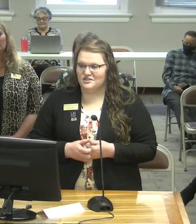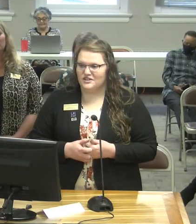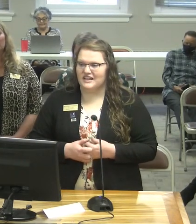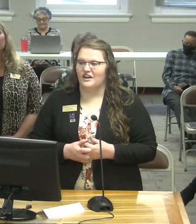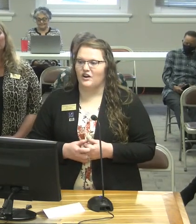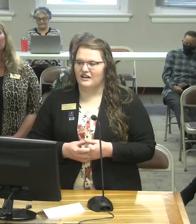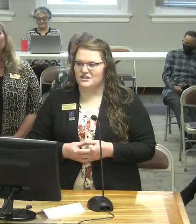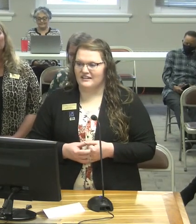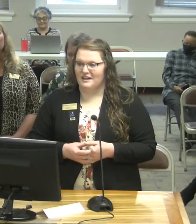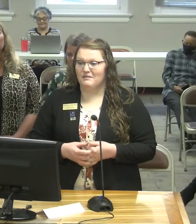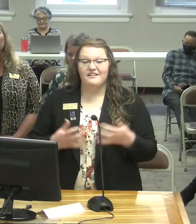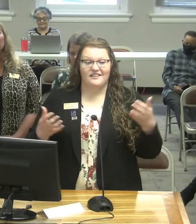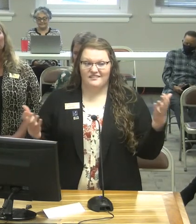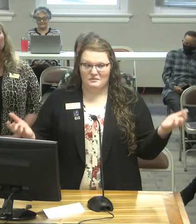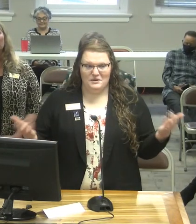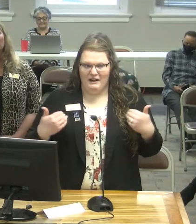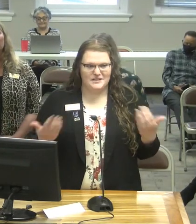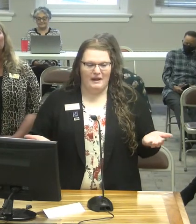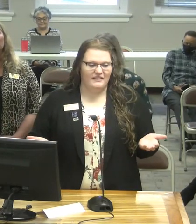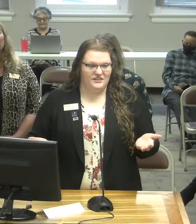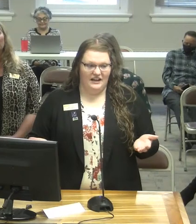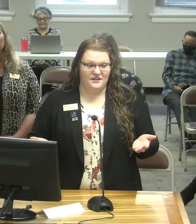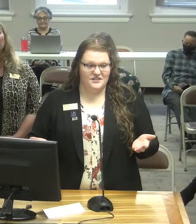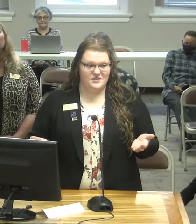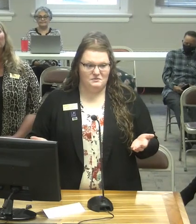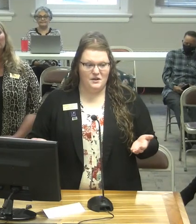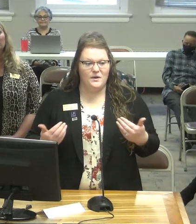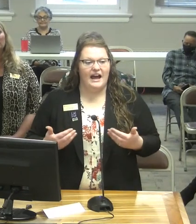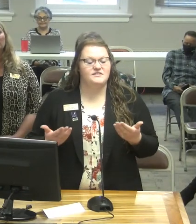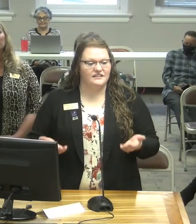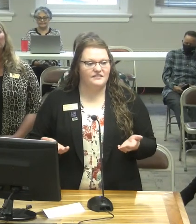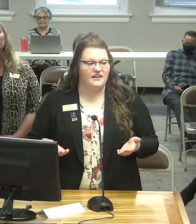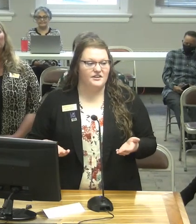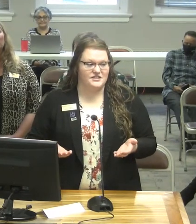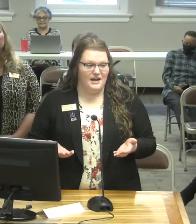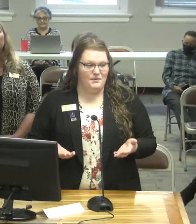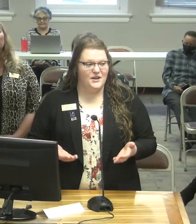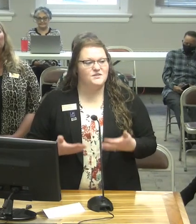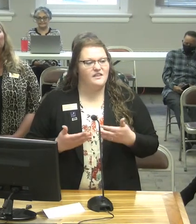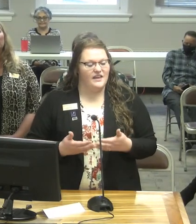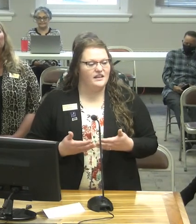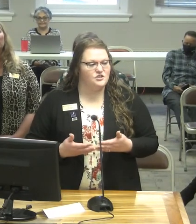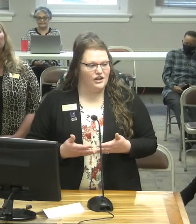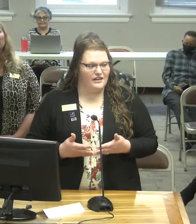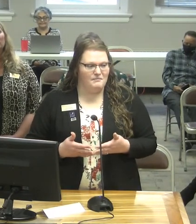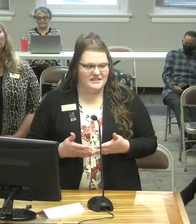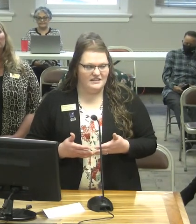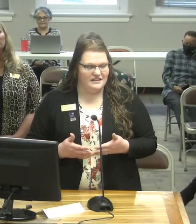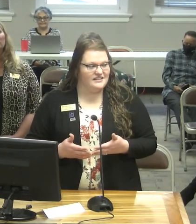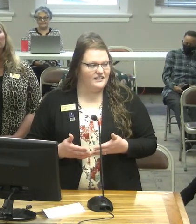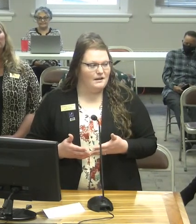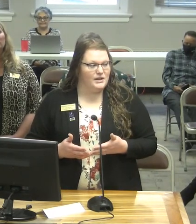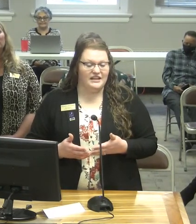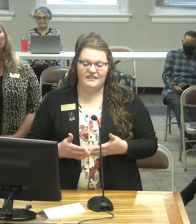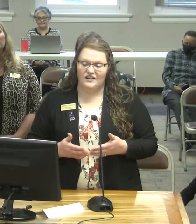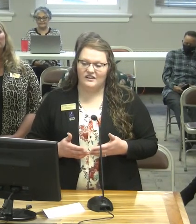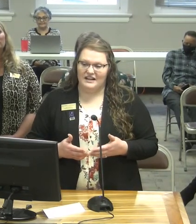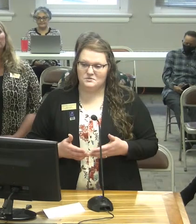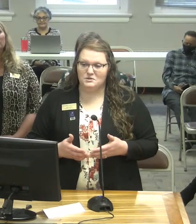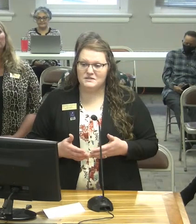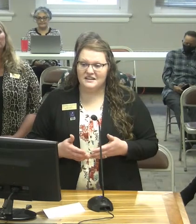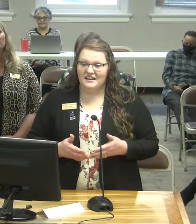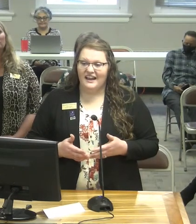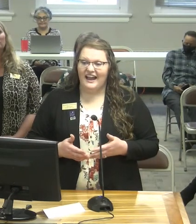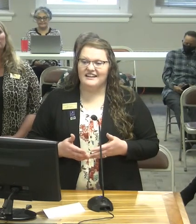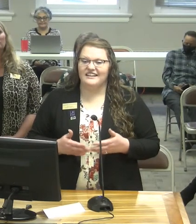praise to teachers and encouraging them we Rise by lifting others right we have to lift others up so that they can share the amazing things that are happening in